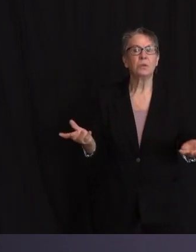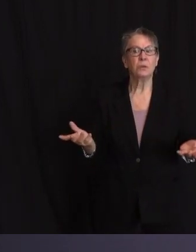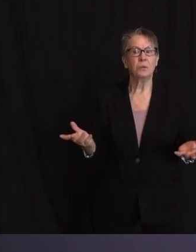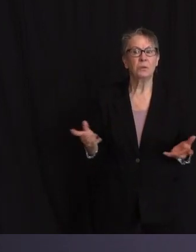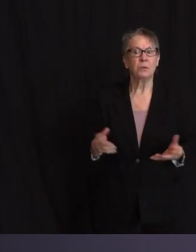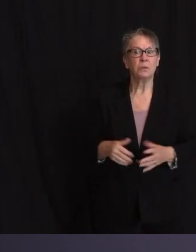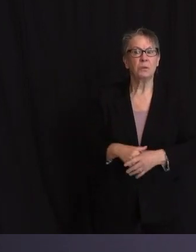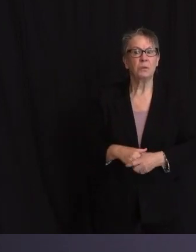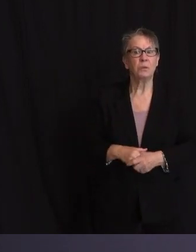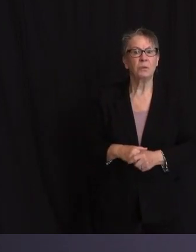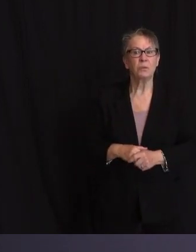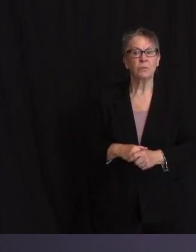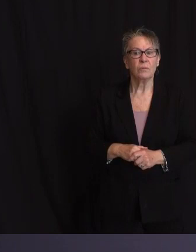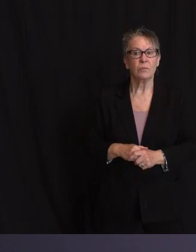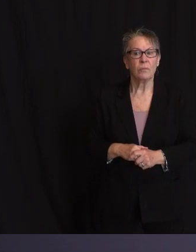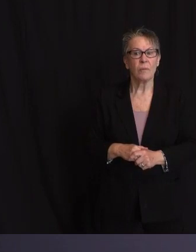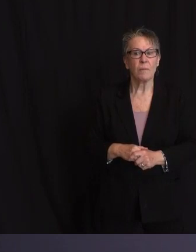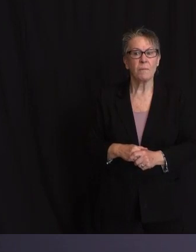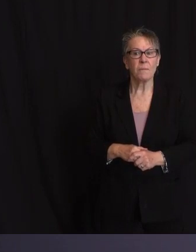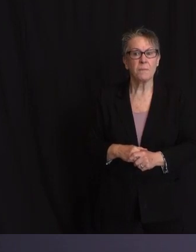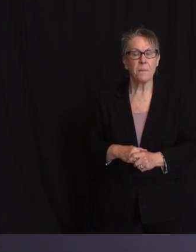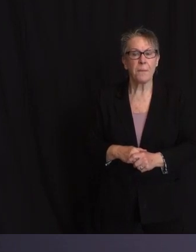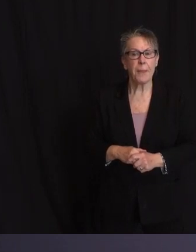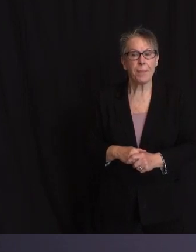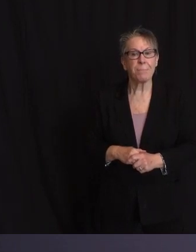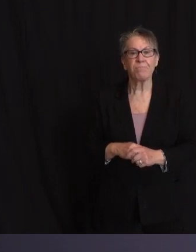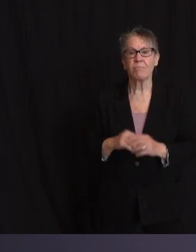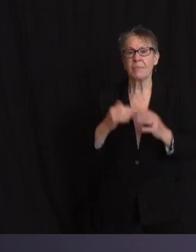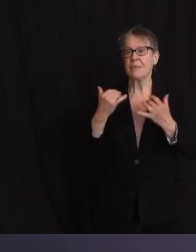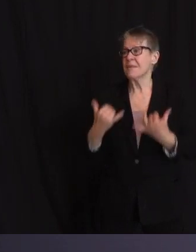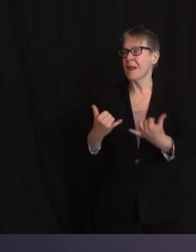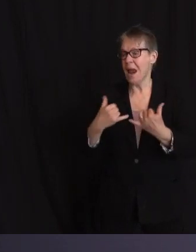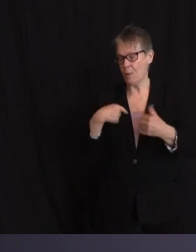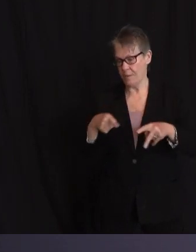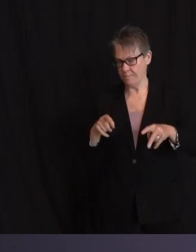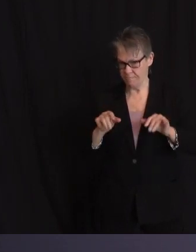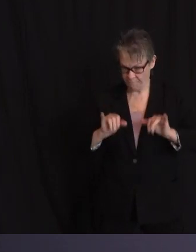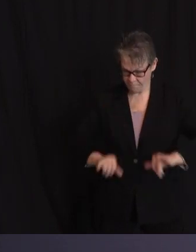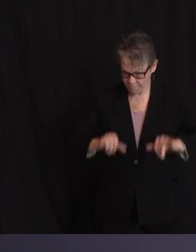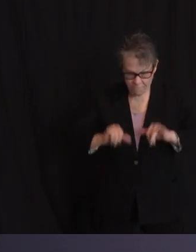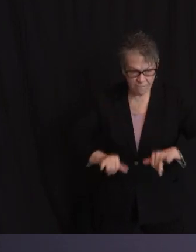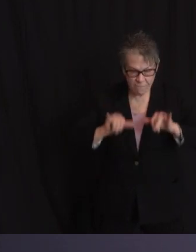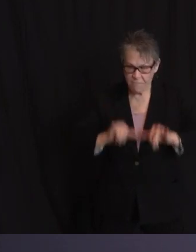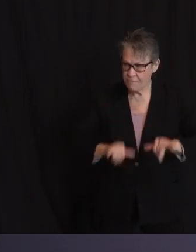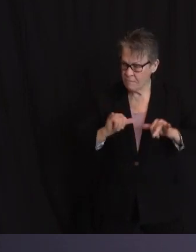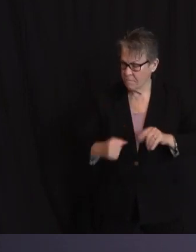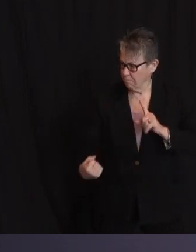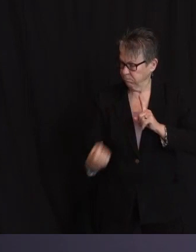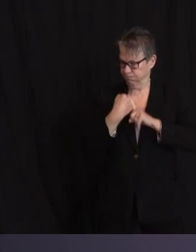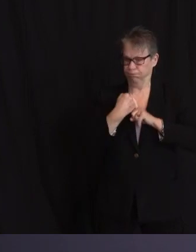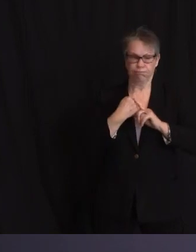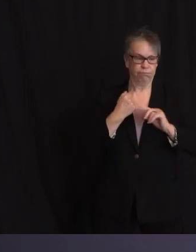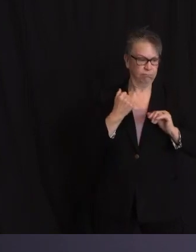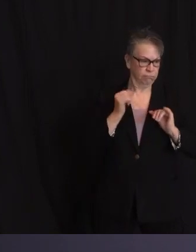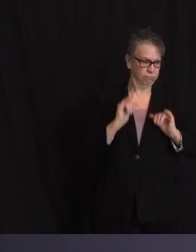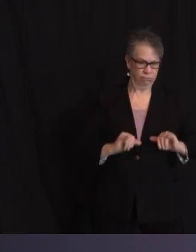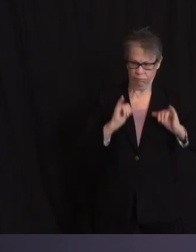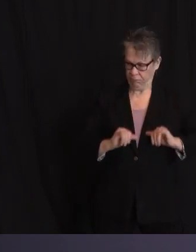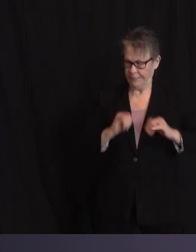assume that's something that we're looking at in a very comprehensive way. I'll leave it there for the time being. Elise, please.